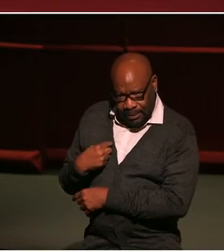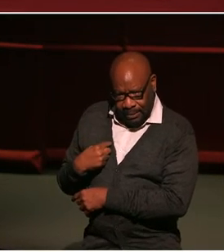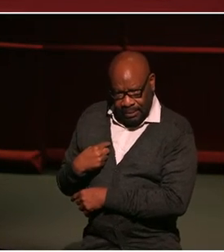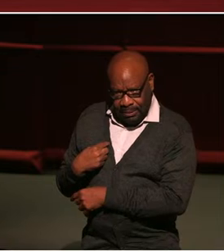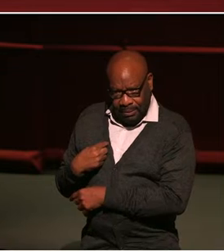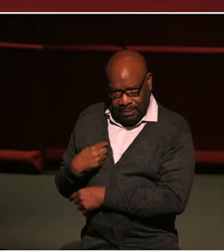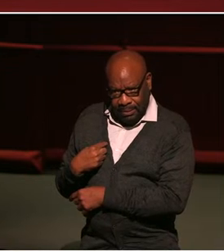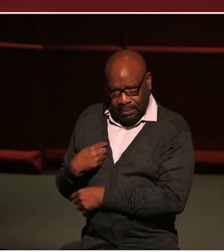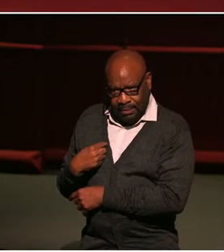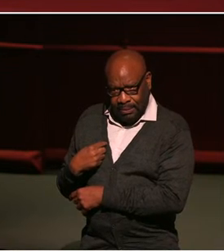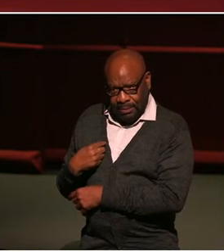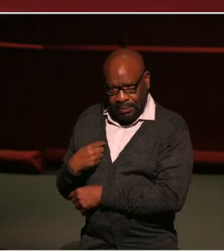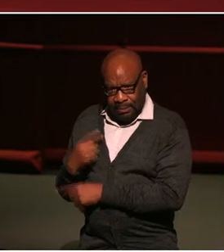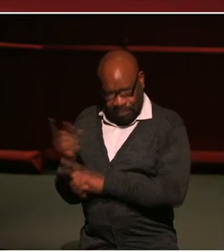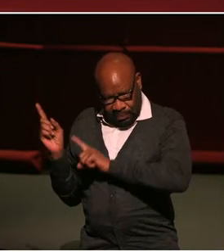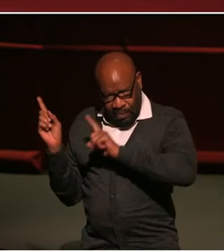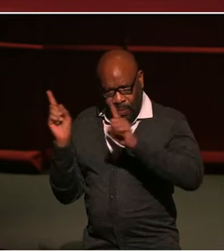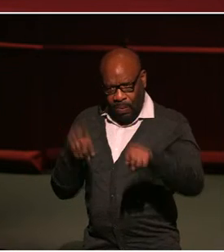this to the